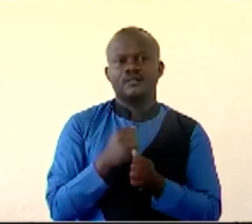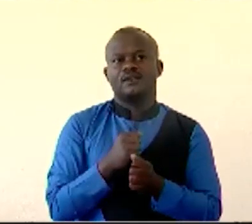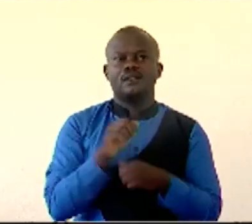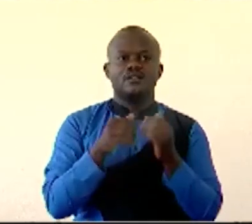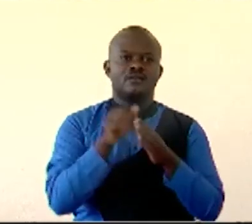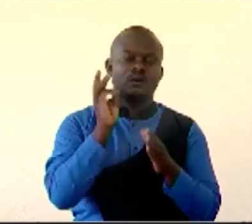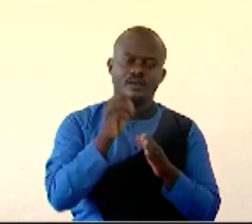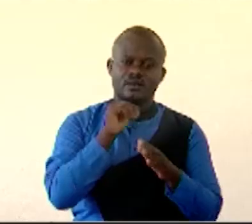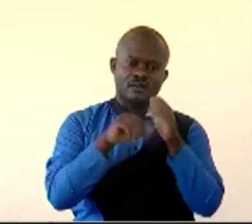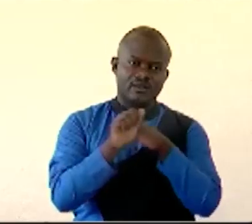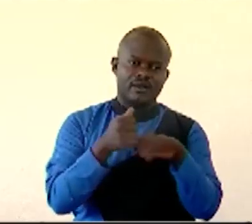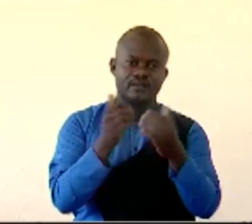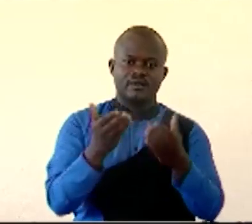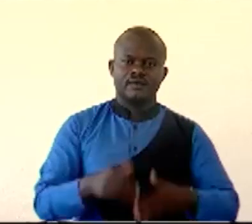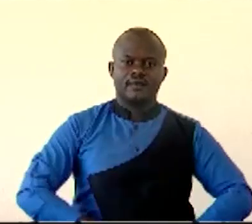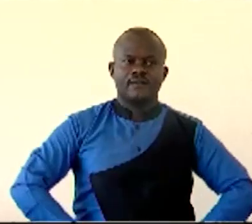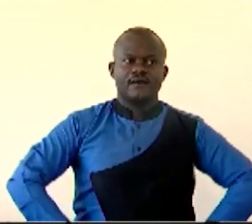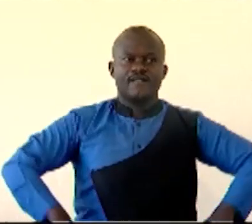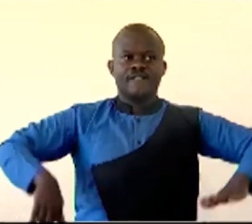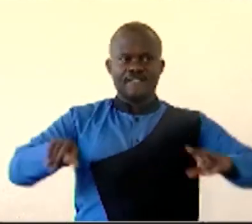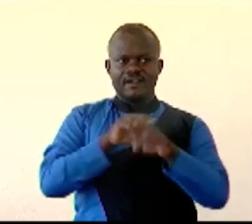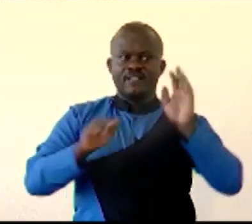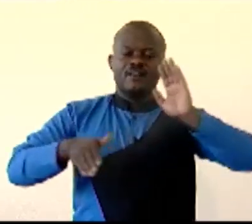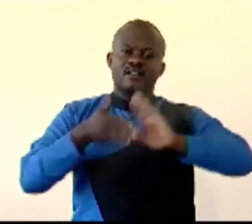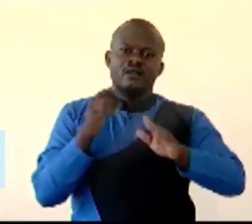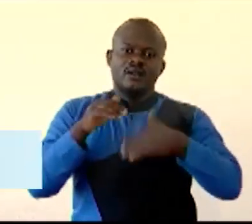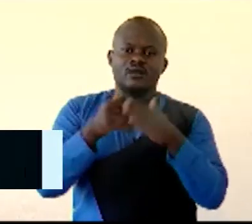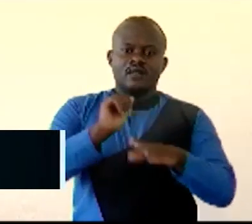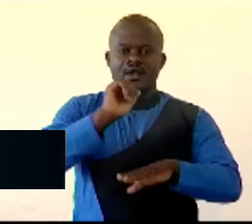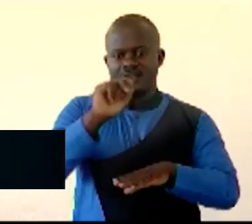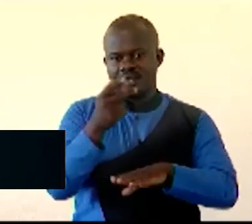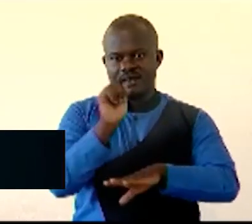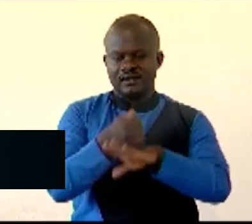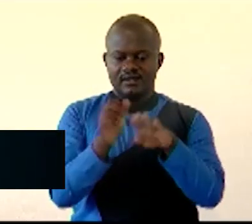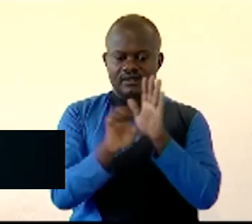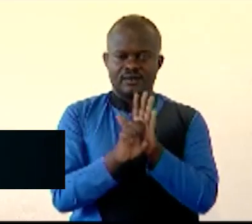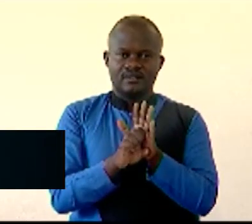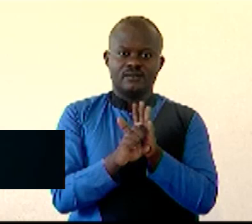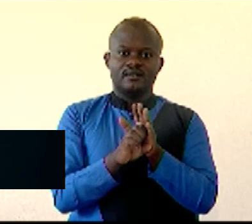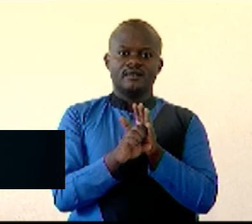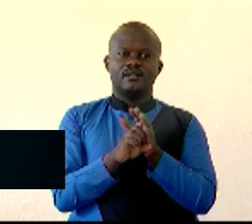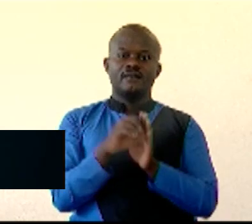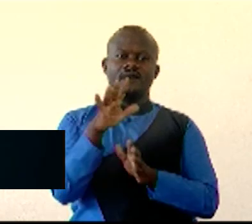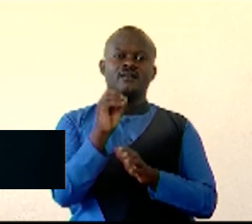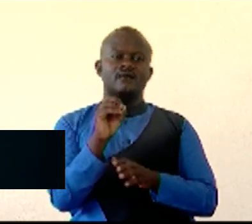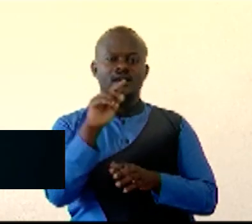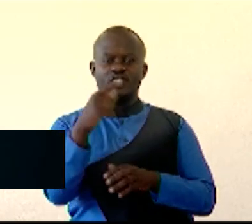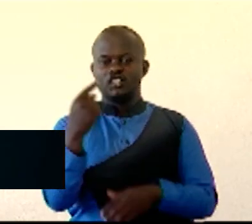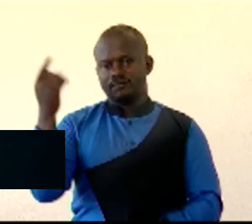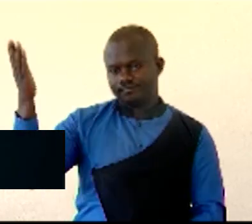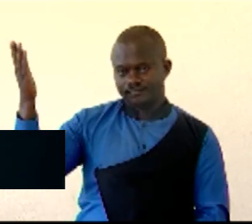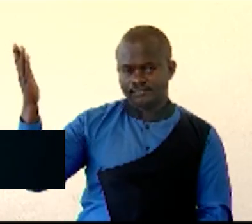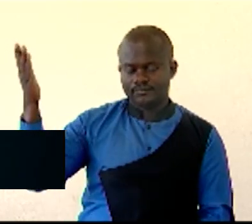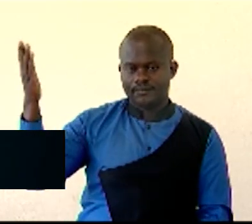remain unreacted. Very fast, we go to the second example. Here we have 50 kilograms of nitrogen